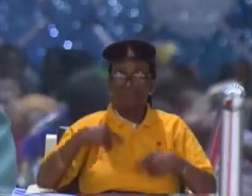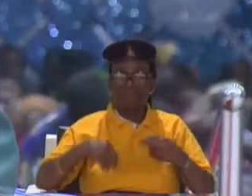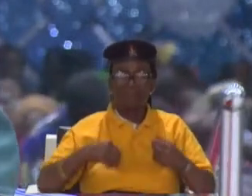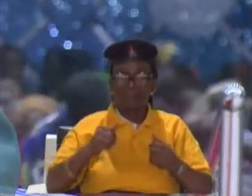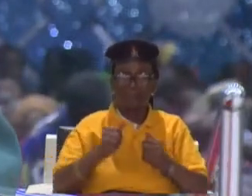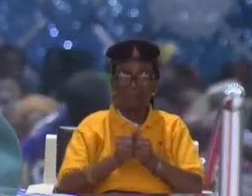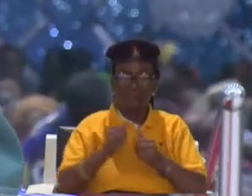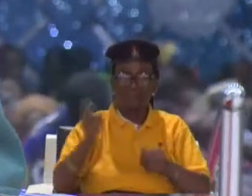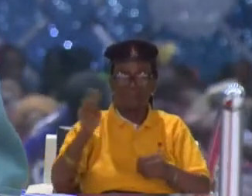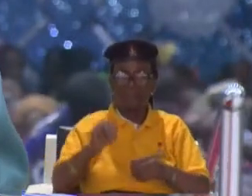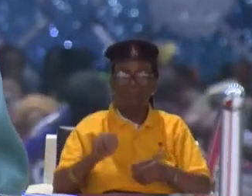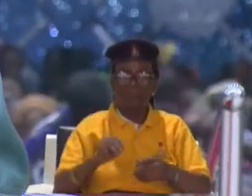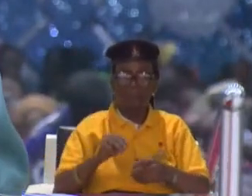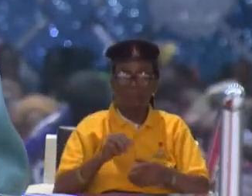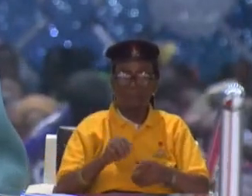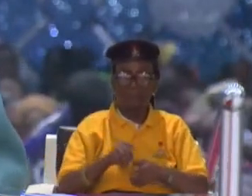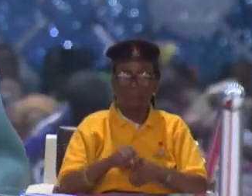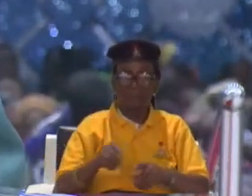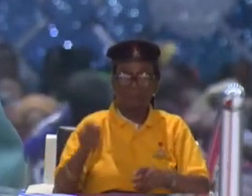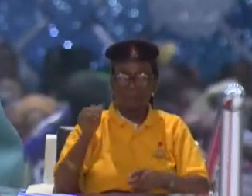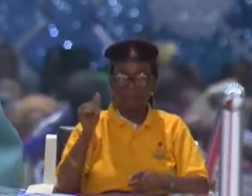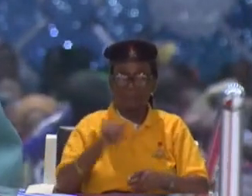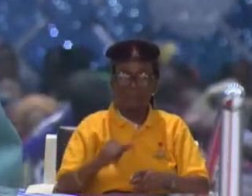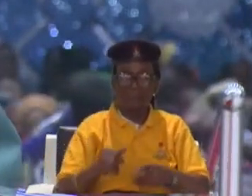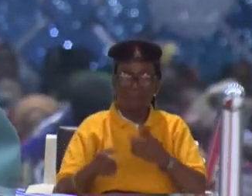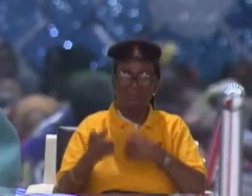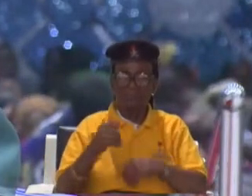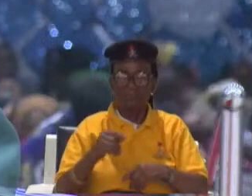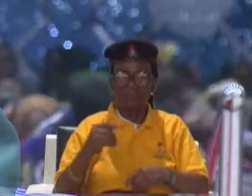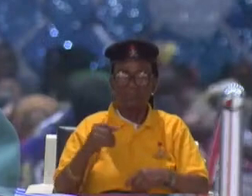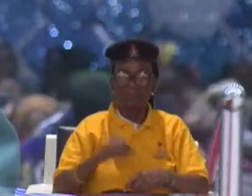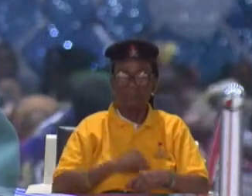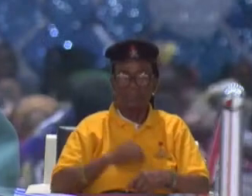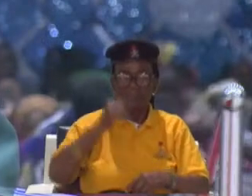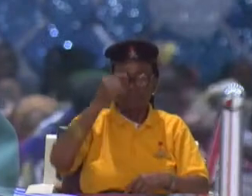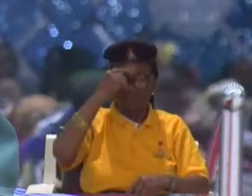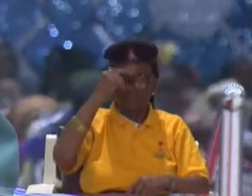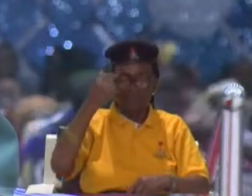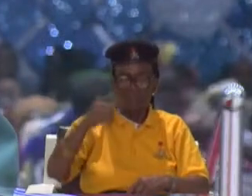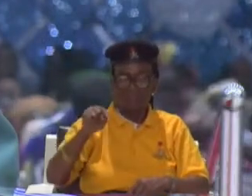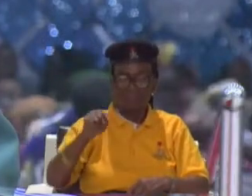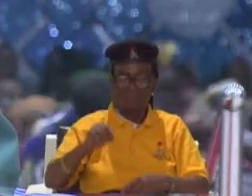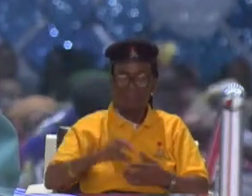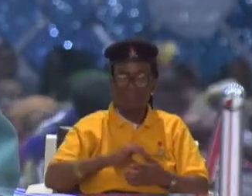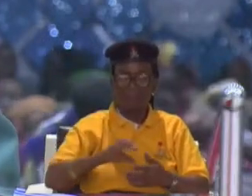think the choir will be singing for them so yeah. They can come